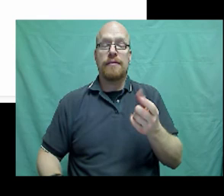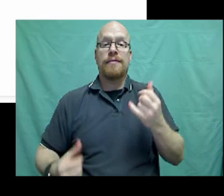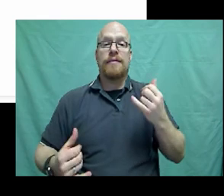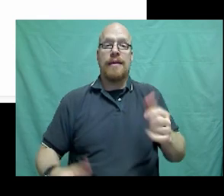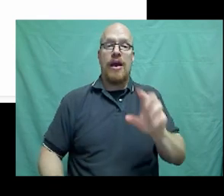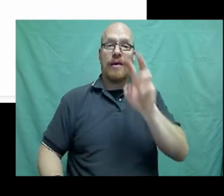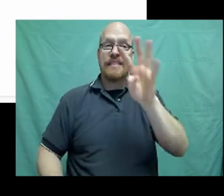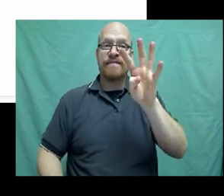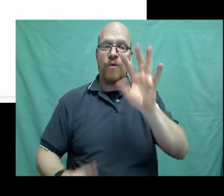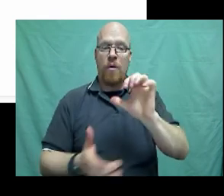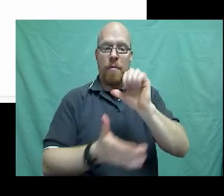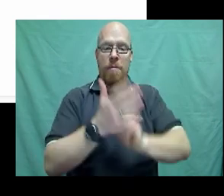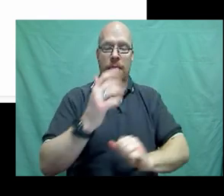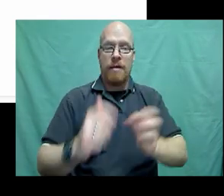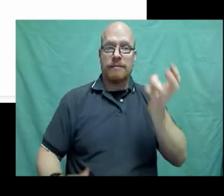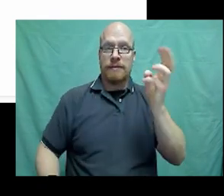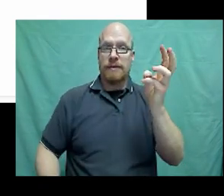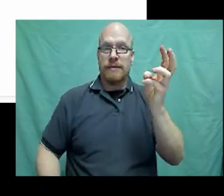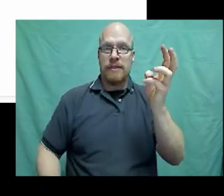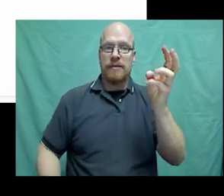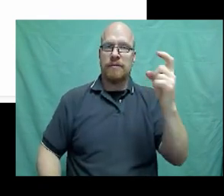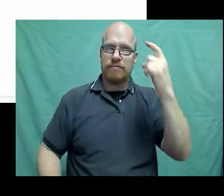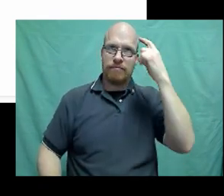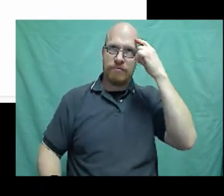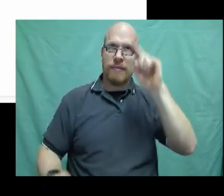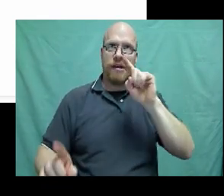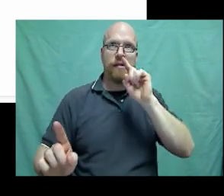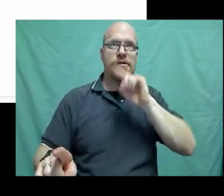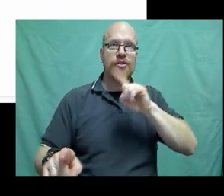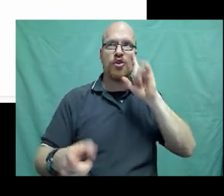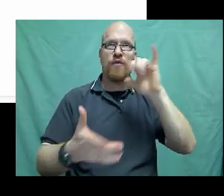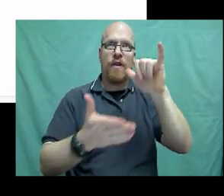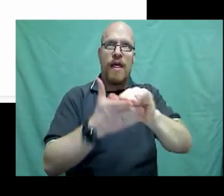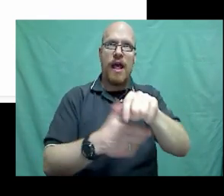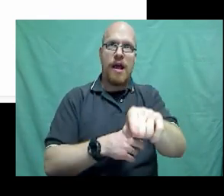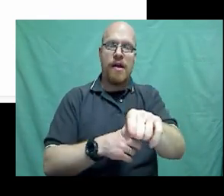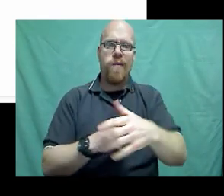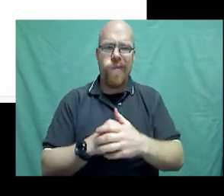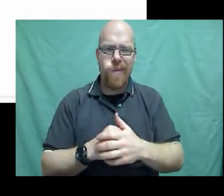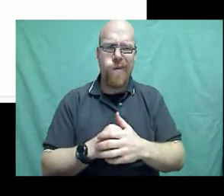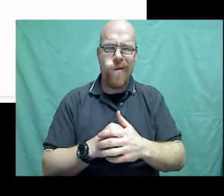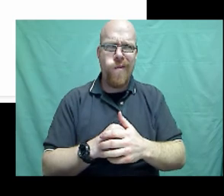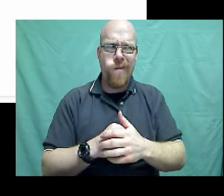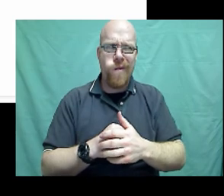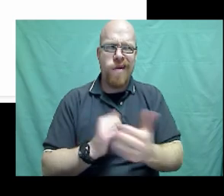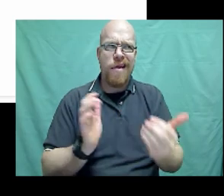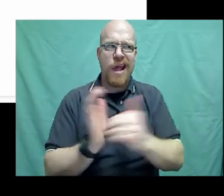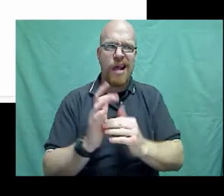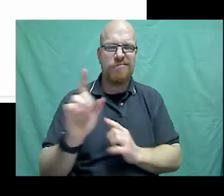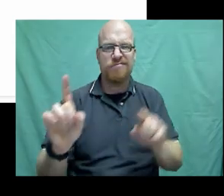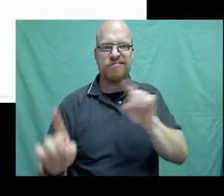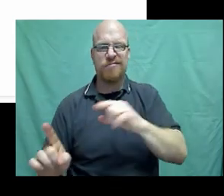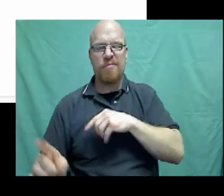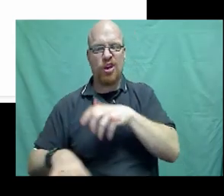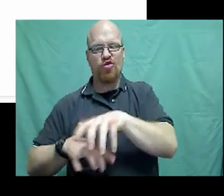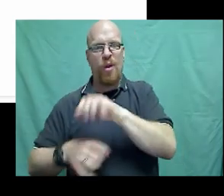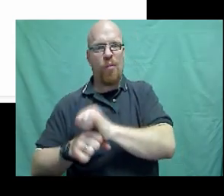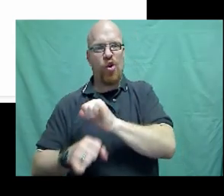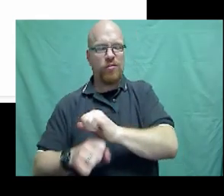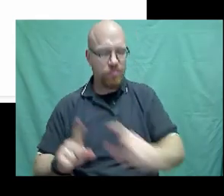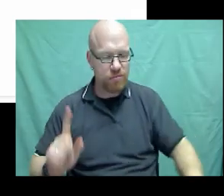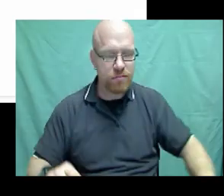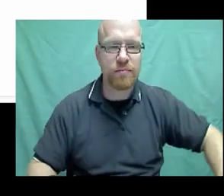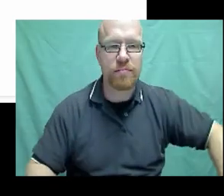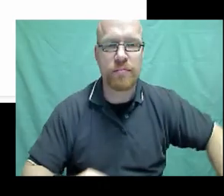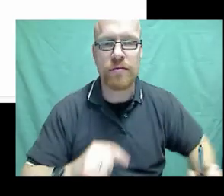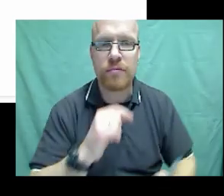1 is 16. Now 64 minus 16, let me think, what's the answer for that? Let me do my